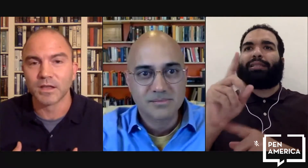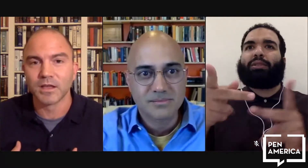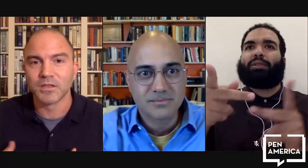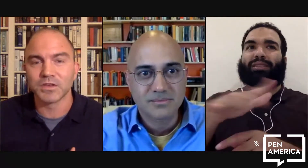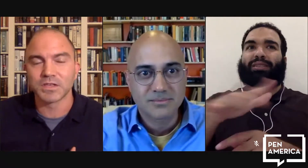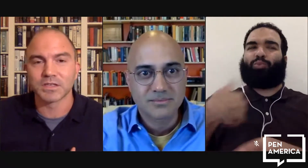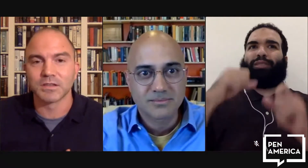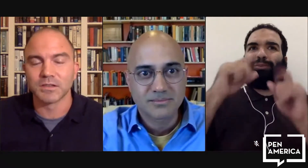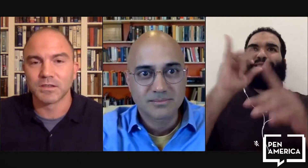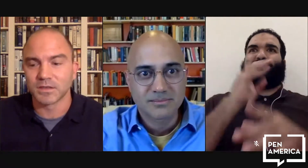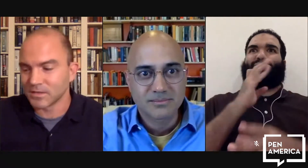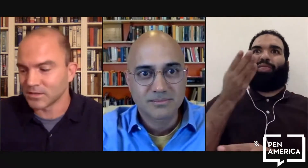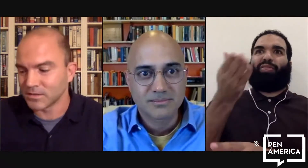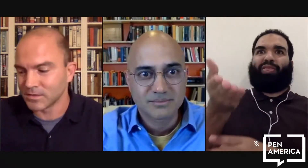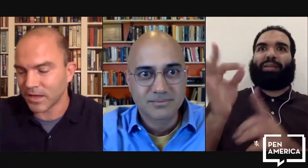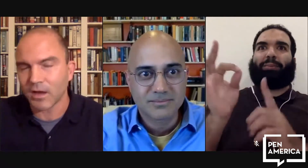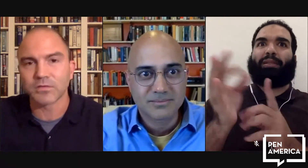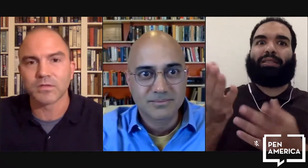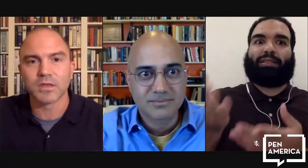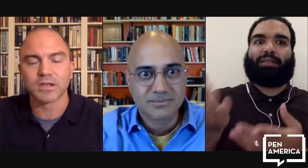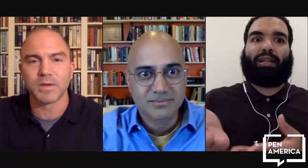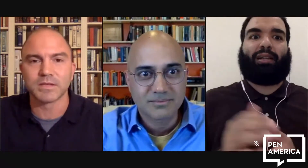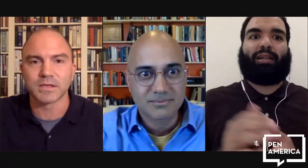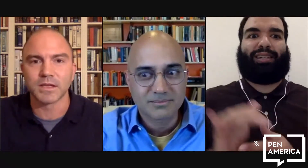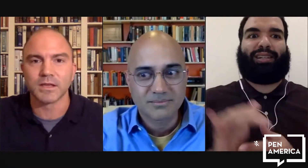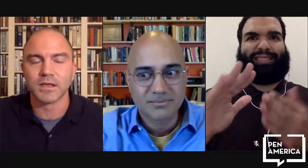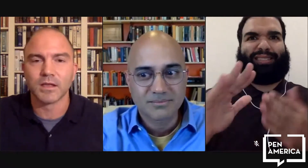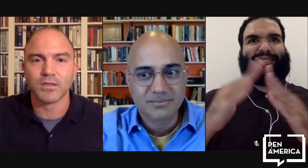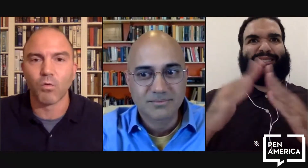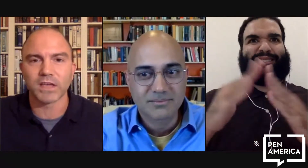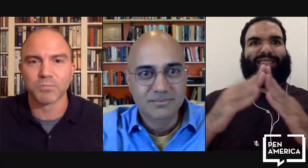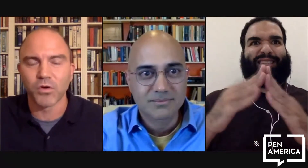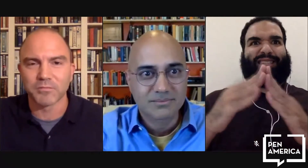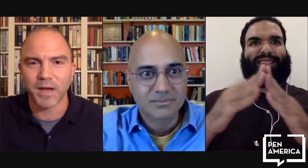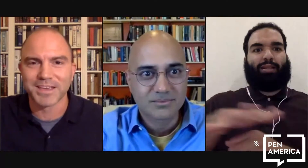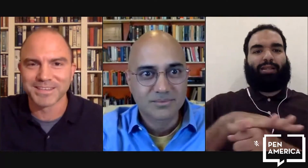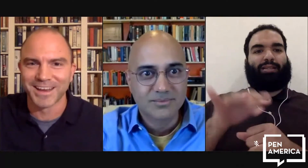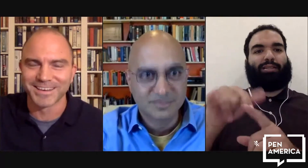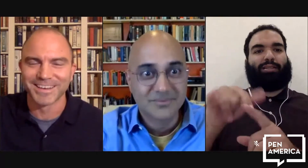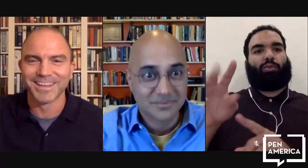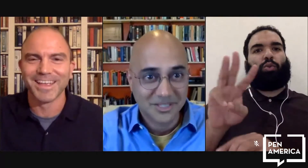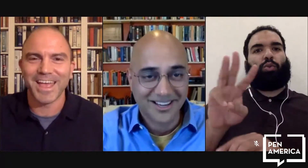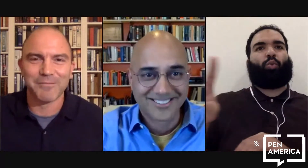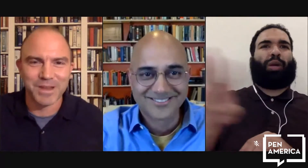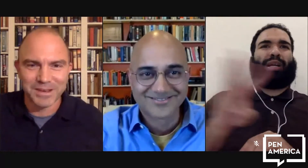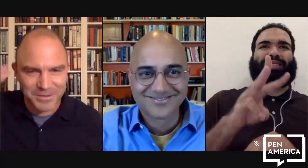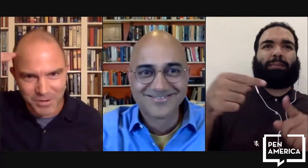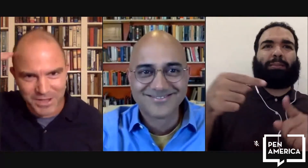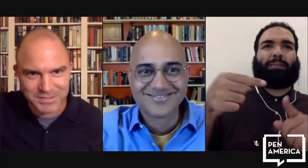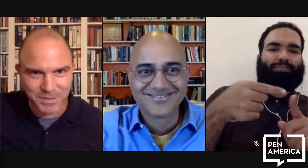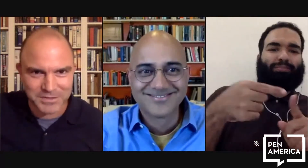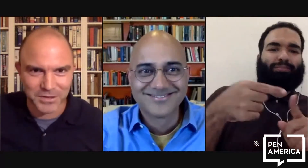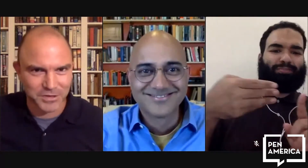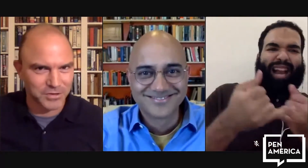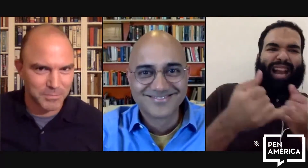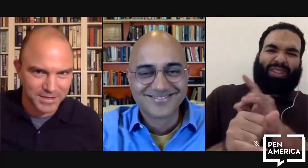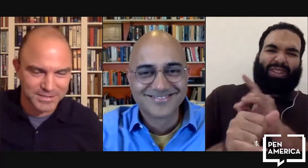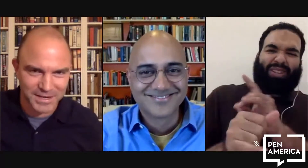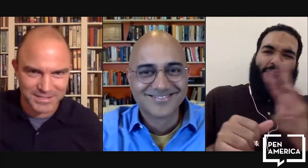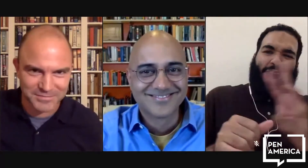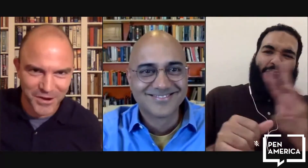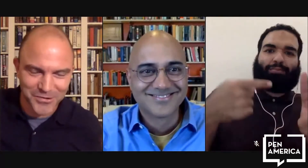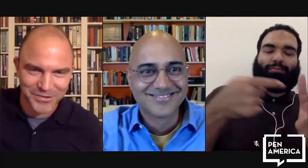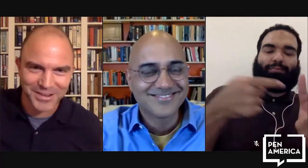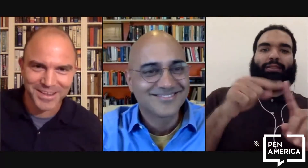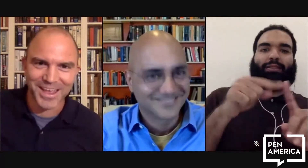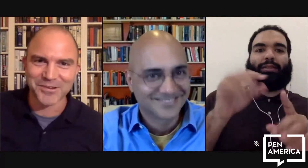that this is in the town that is basically the West Point of Pakistan. And we had this puzzle, like, could the Pakistanis